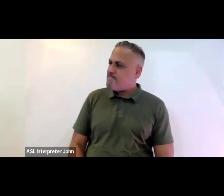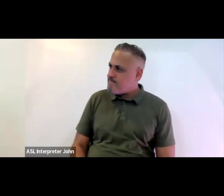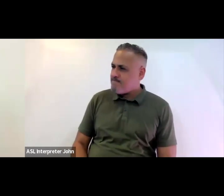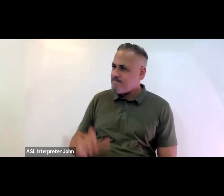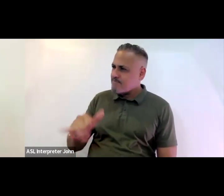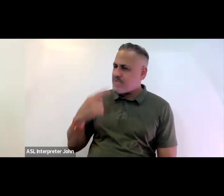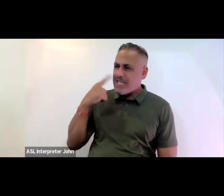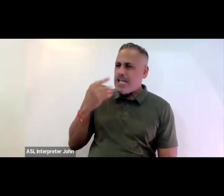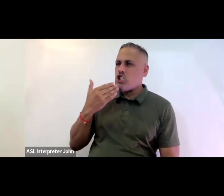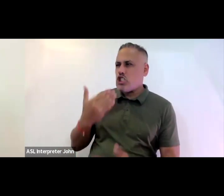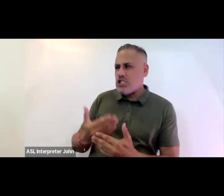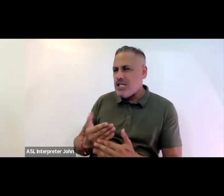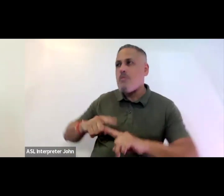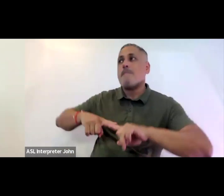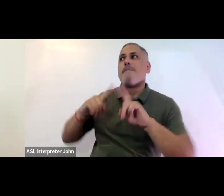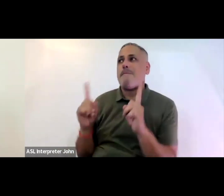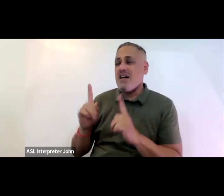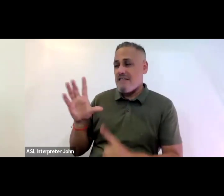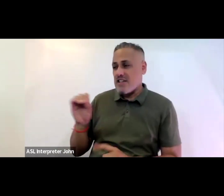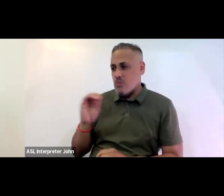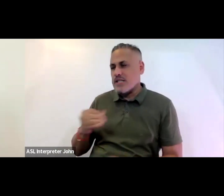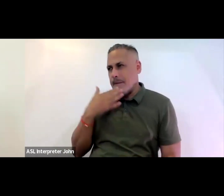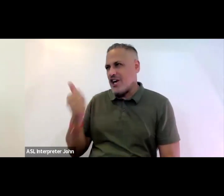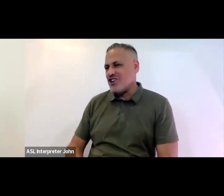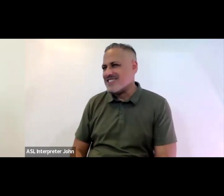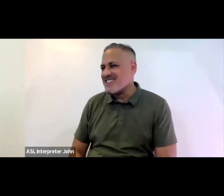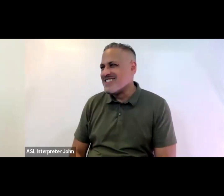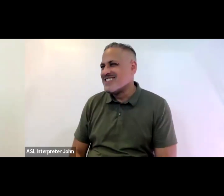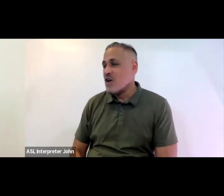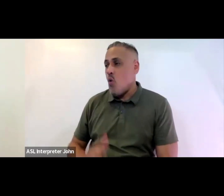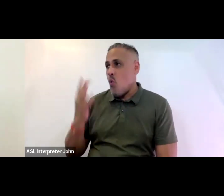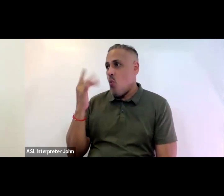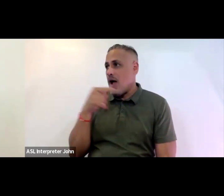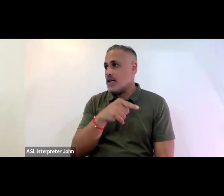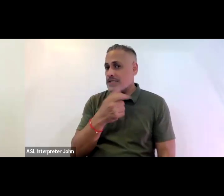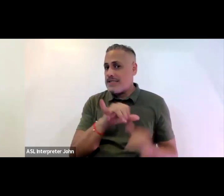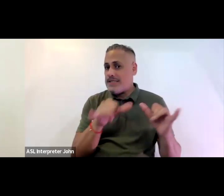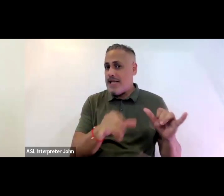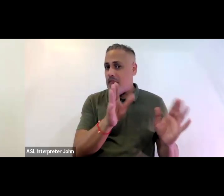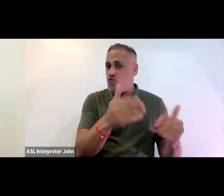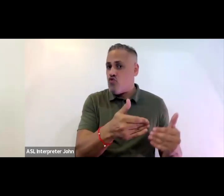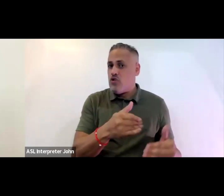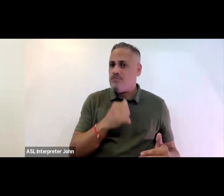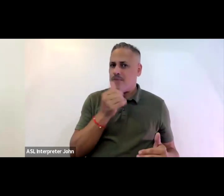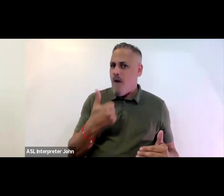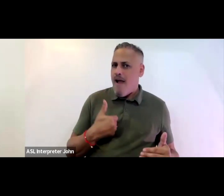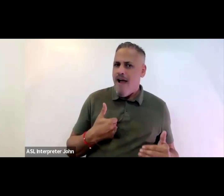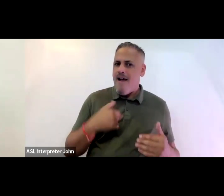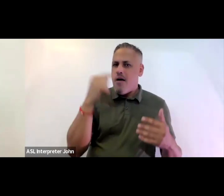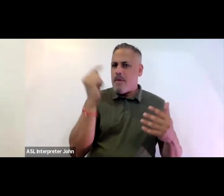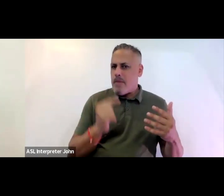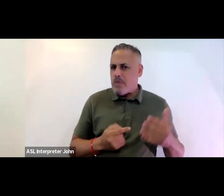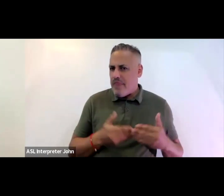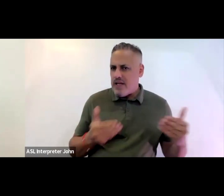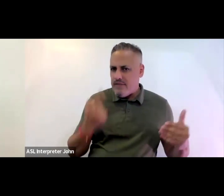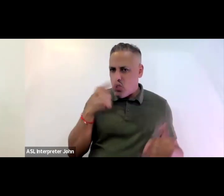sounds great. However, 50% would be better because she's staying in this room and she doesn't have these XYZ